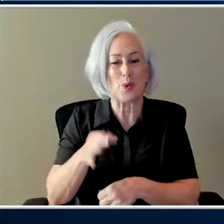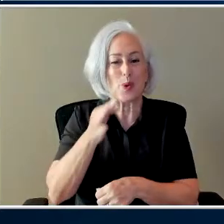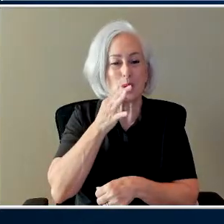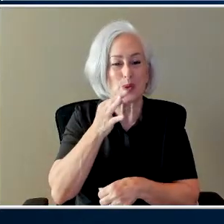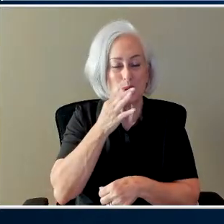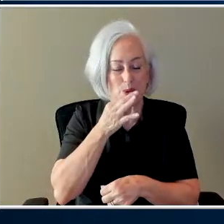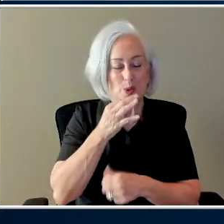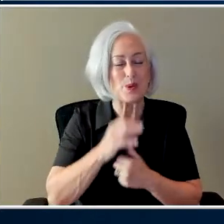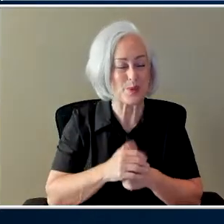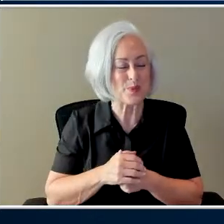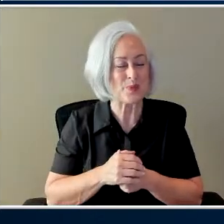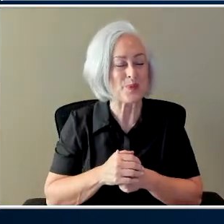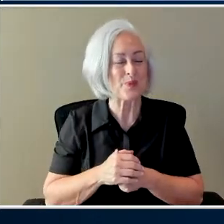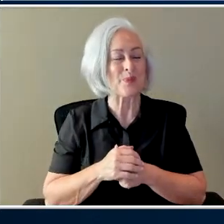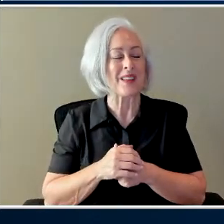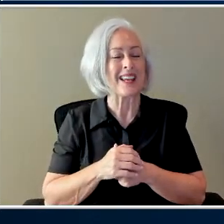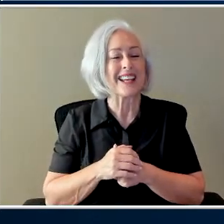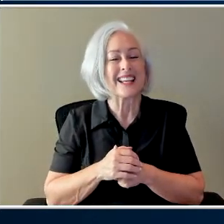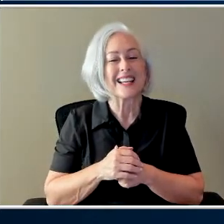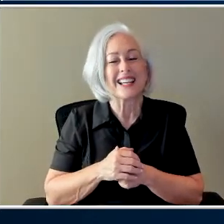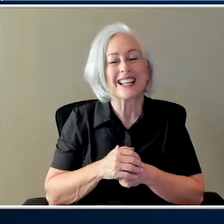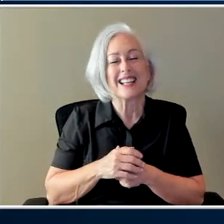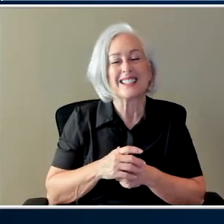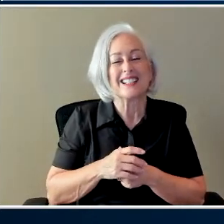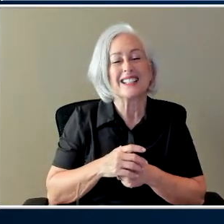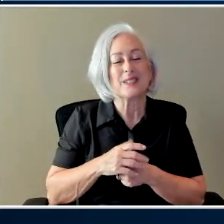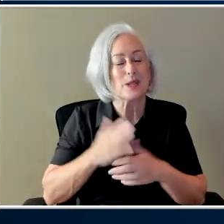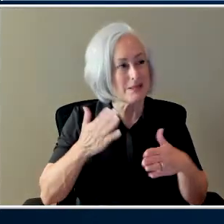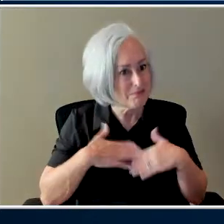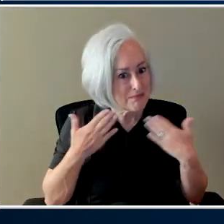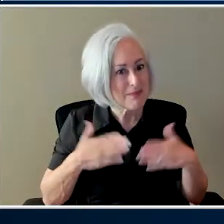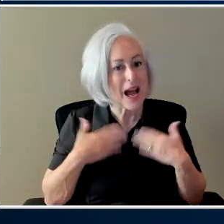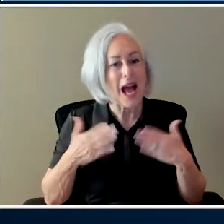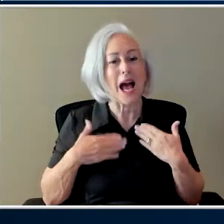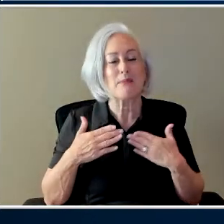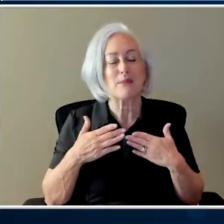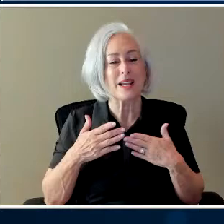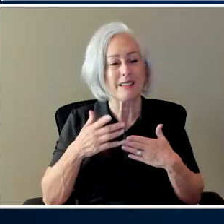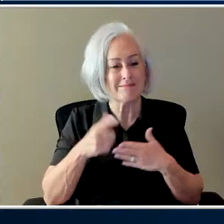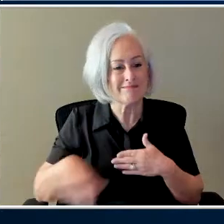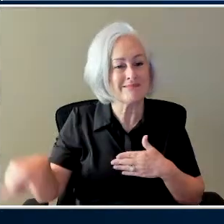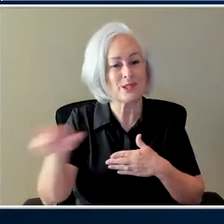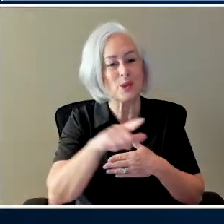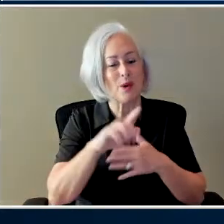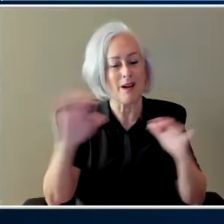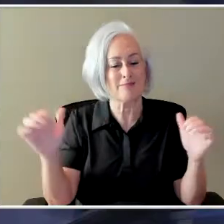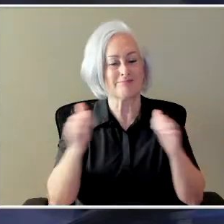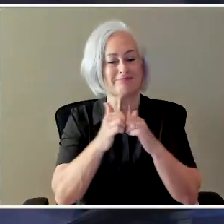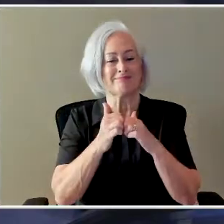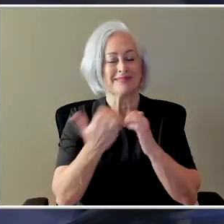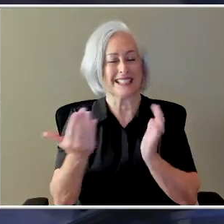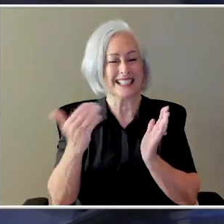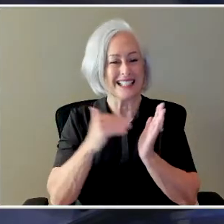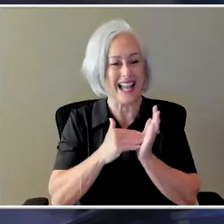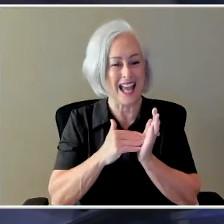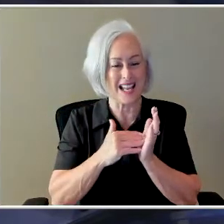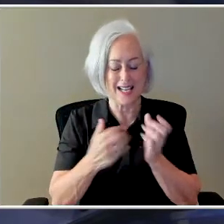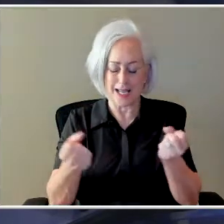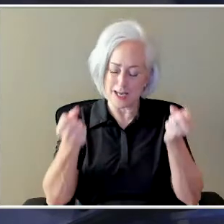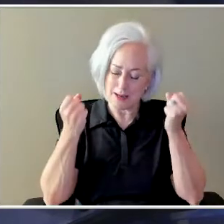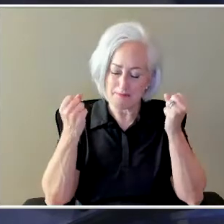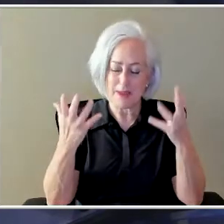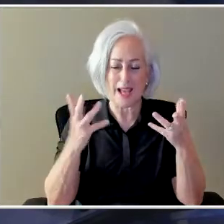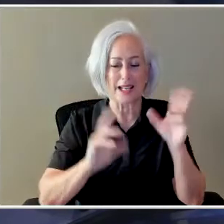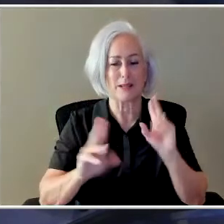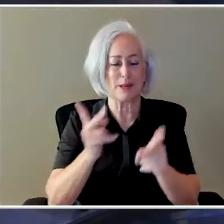see you here in a few. But we're just so glad to just be reuniting all of you. And I know there were so many people that took care of you, but these were